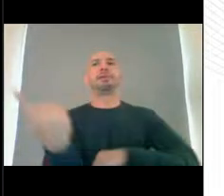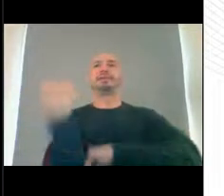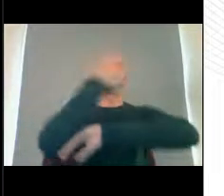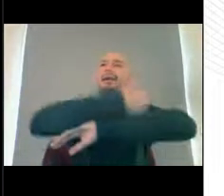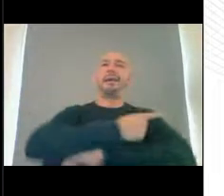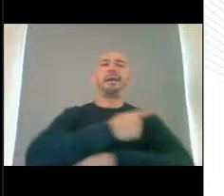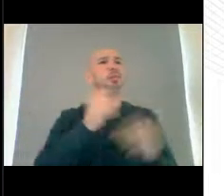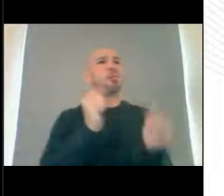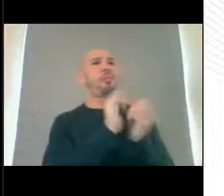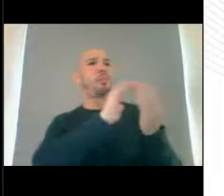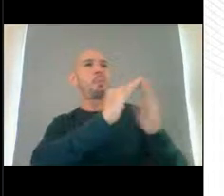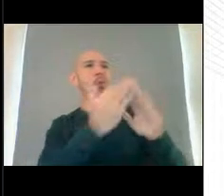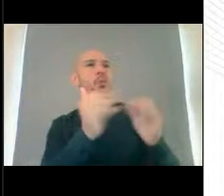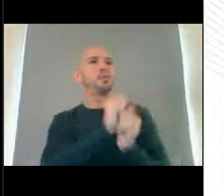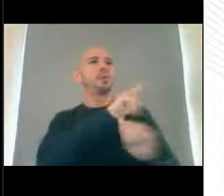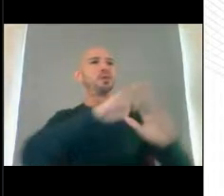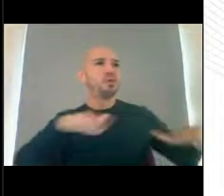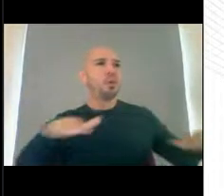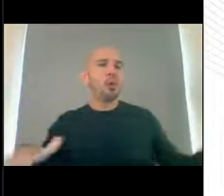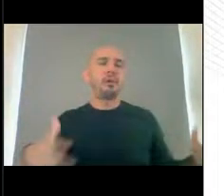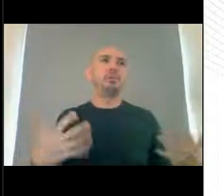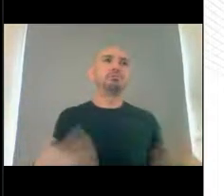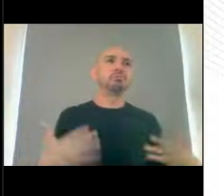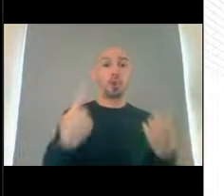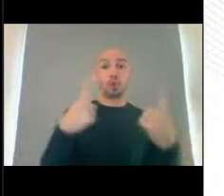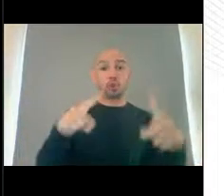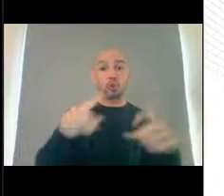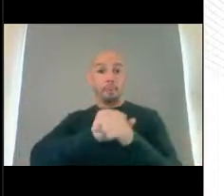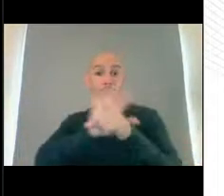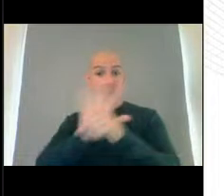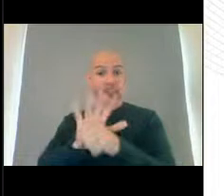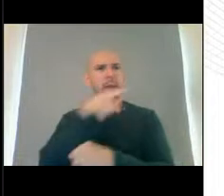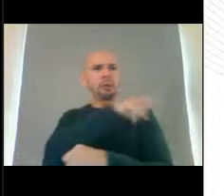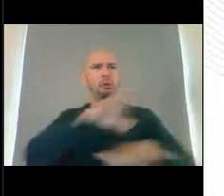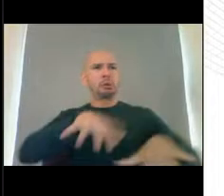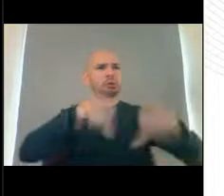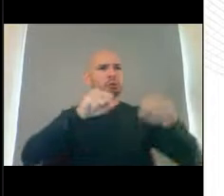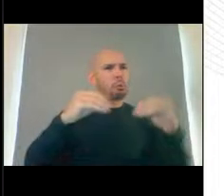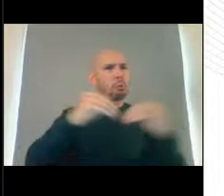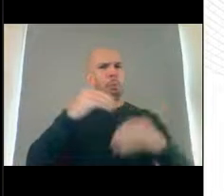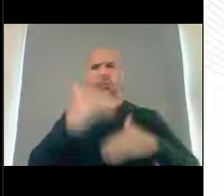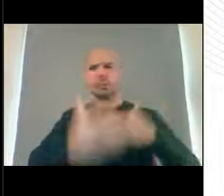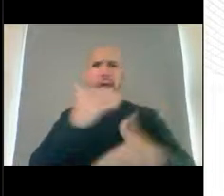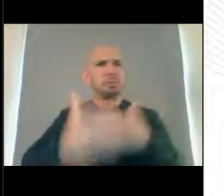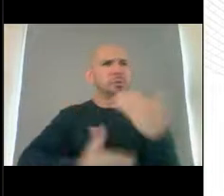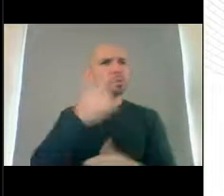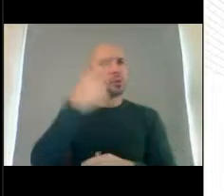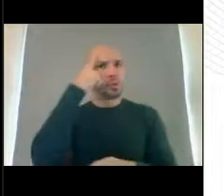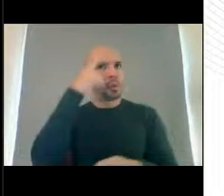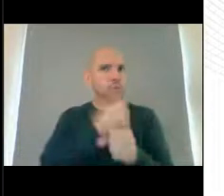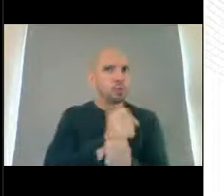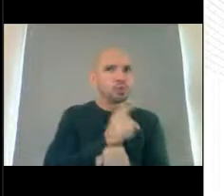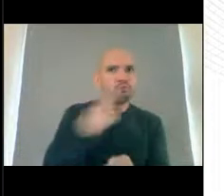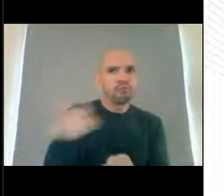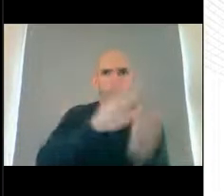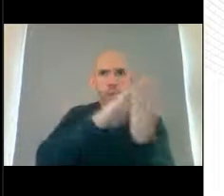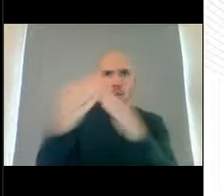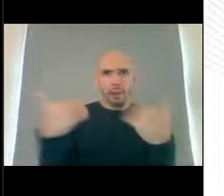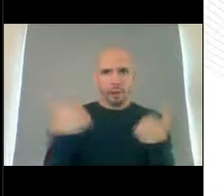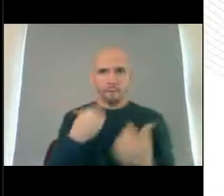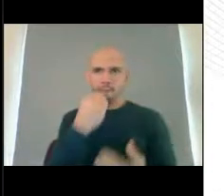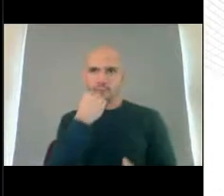the day during the pandemic he took extra steps to ensure that the community was fed and clothed and set up